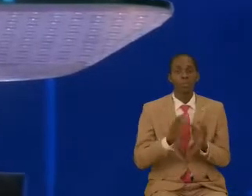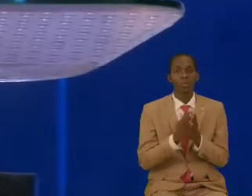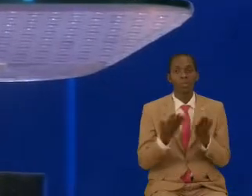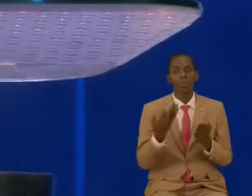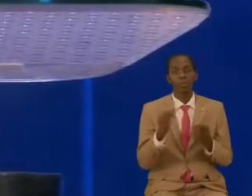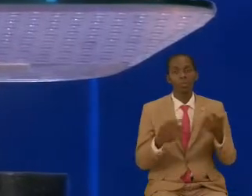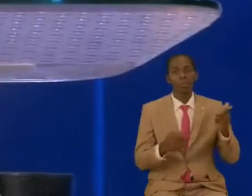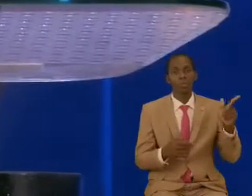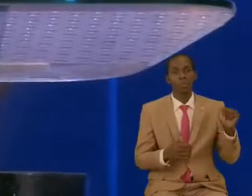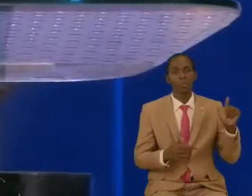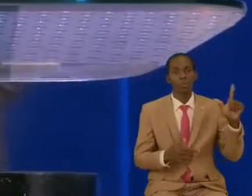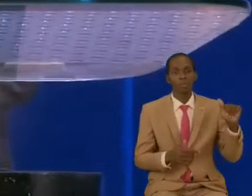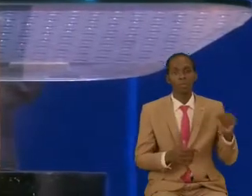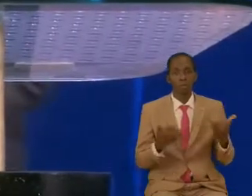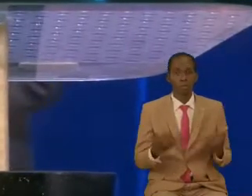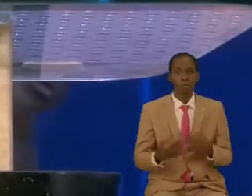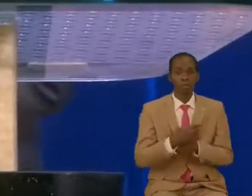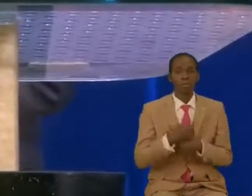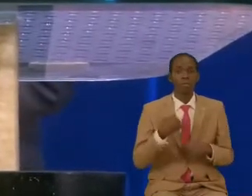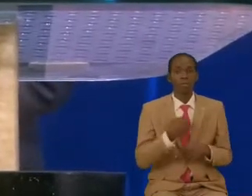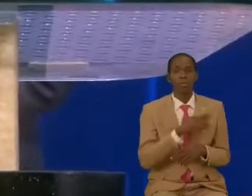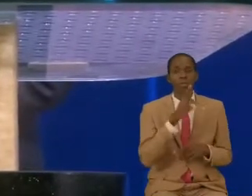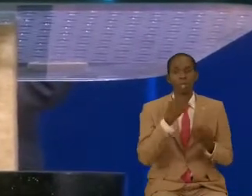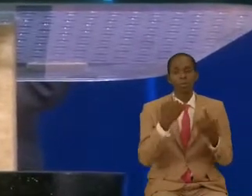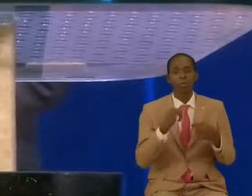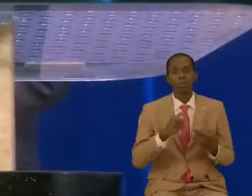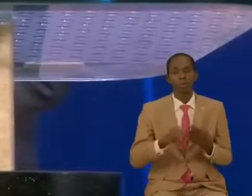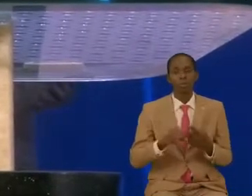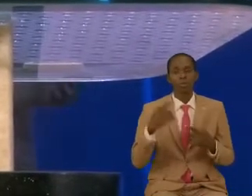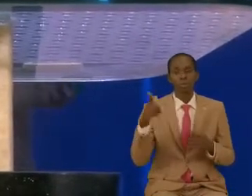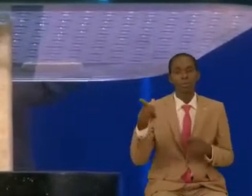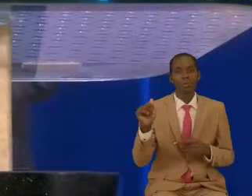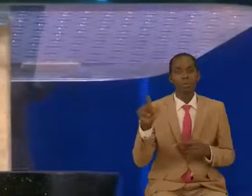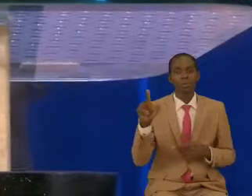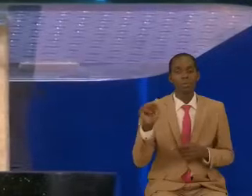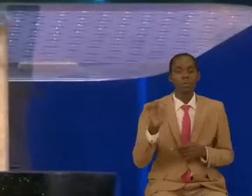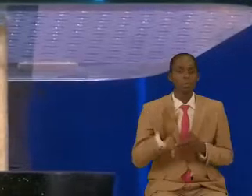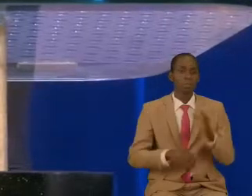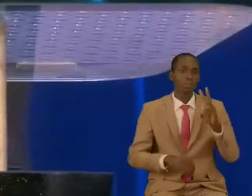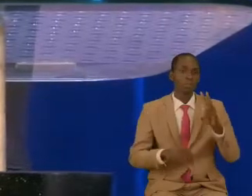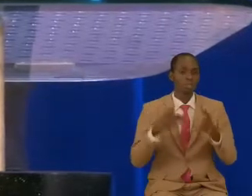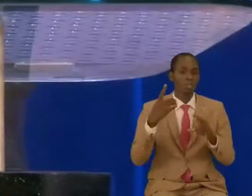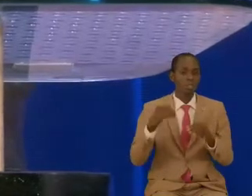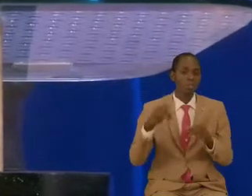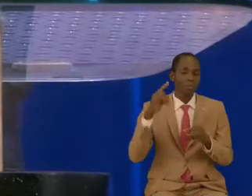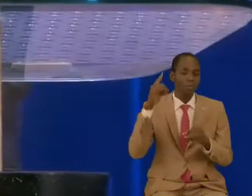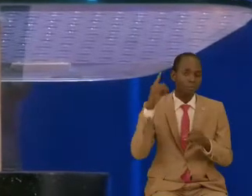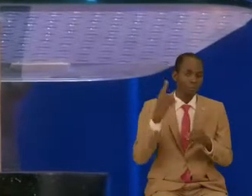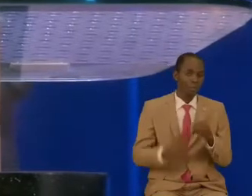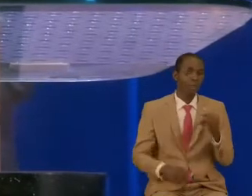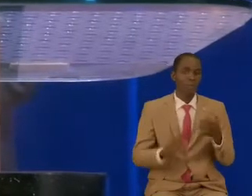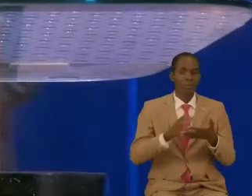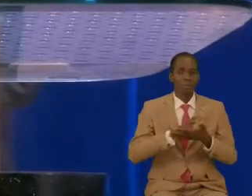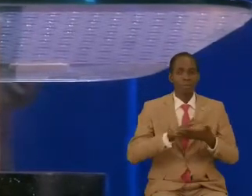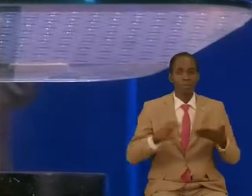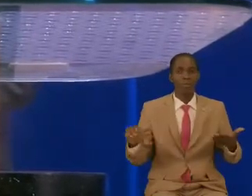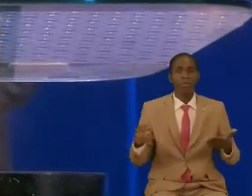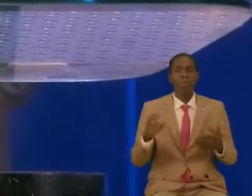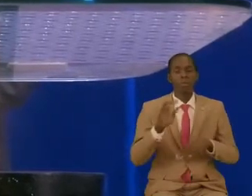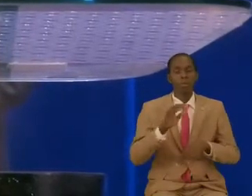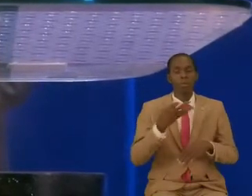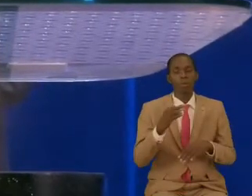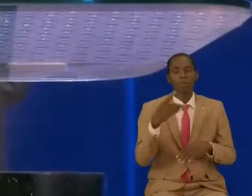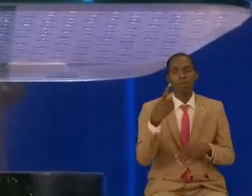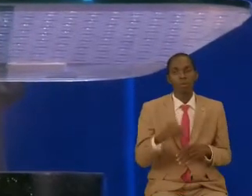And today we're coming to Galatians chapter 6, the final verses of the